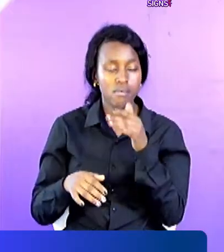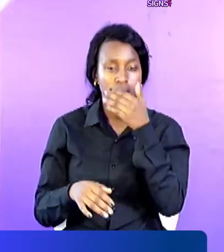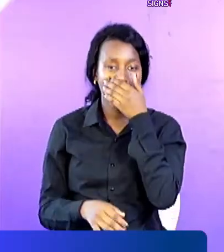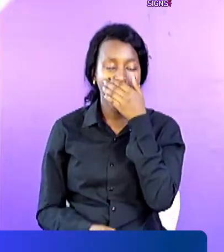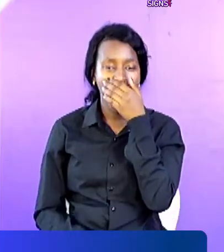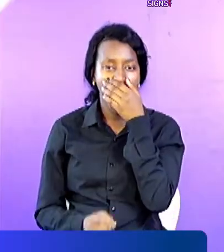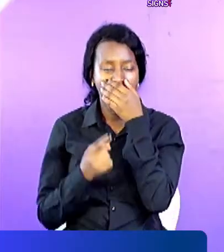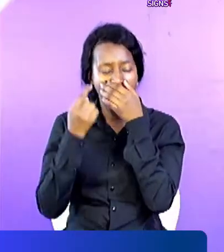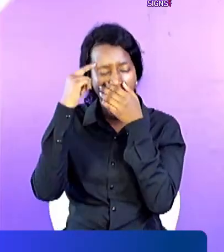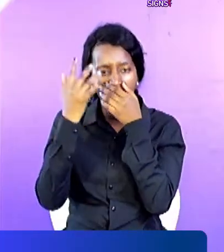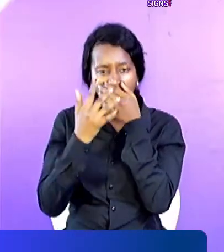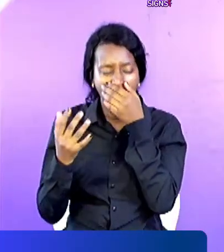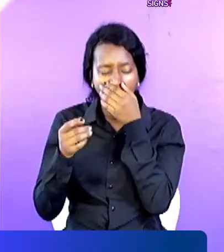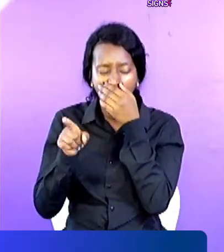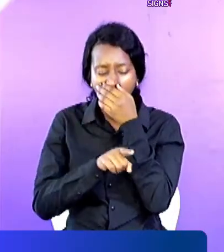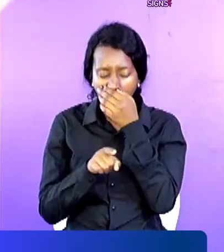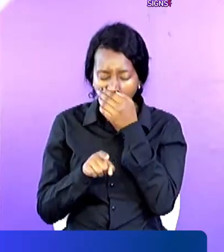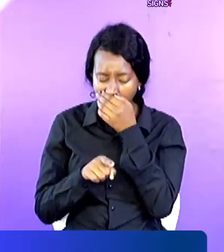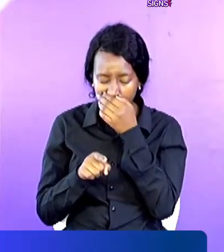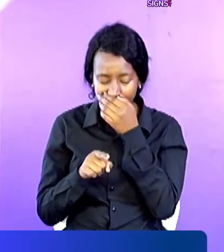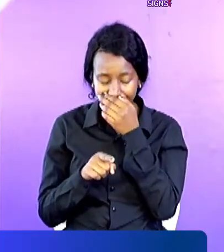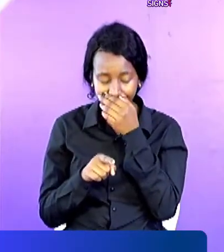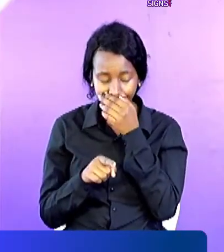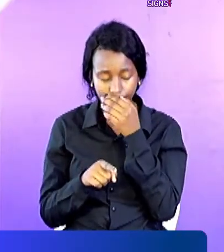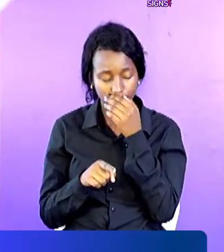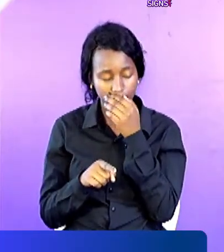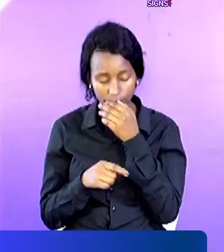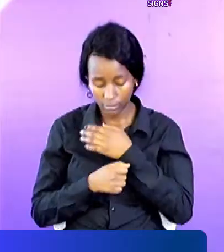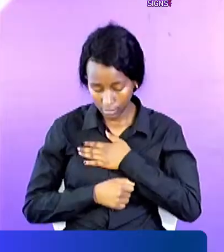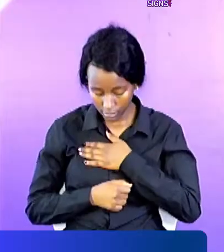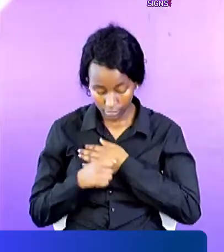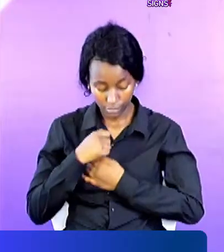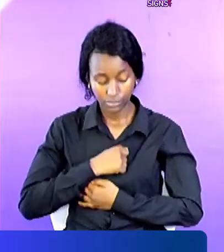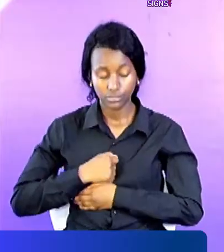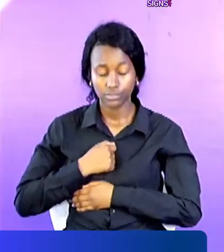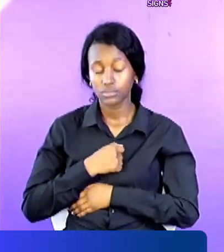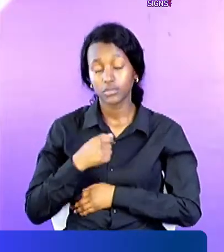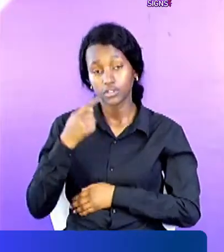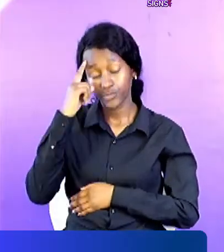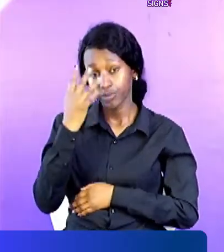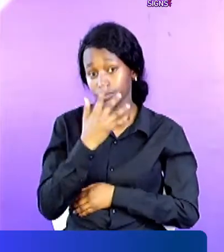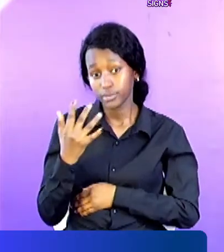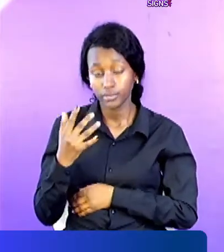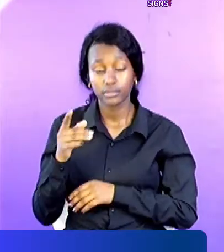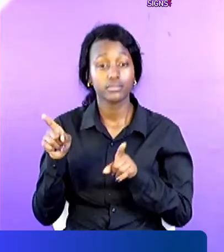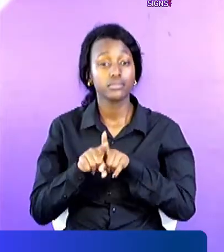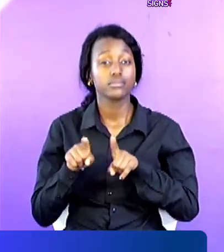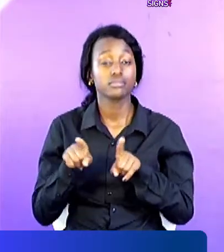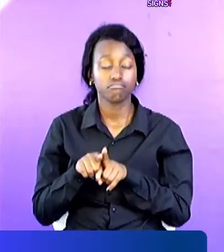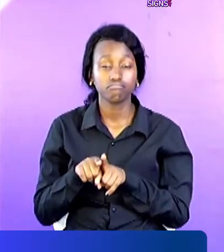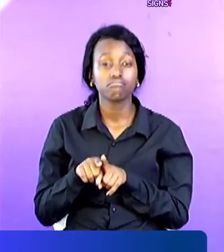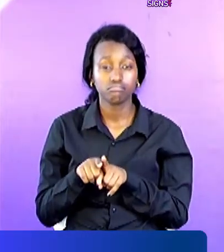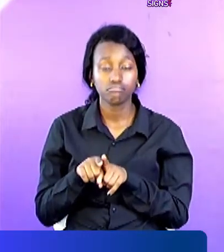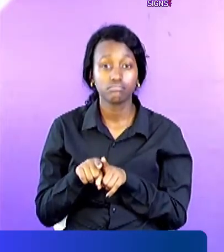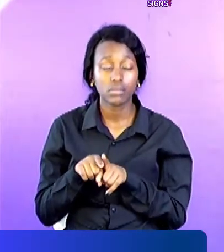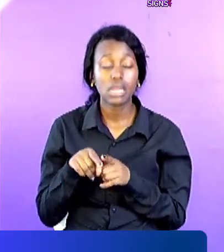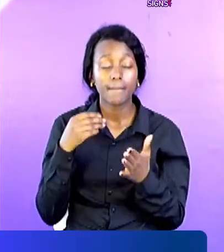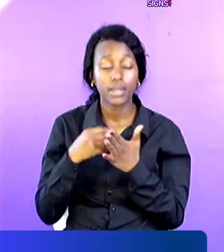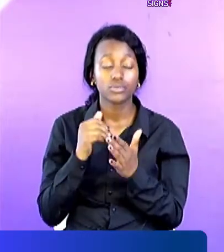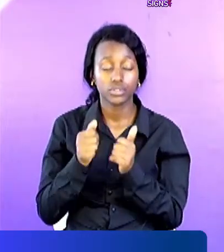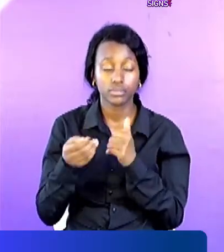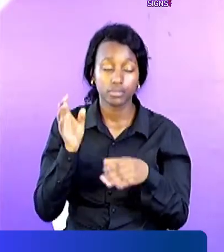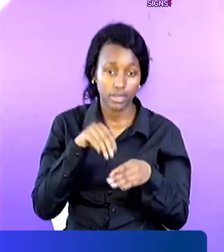And this is why. Let's make it a bit practical again. Let's assume you are lending to the